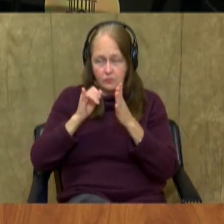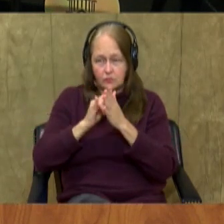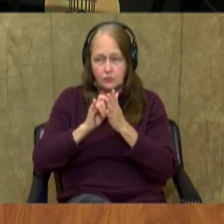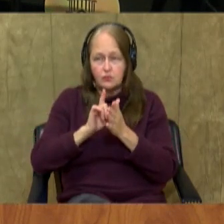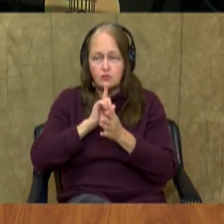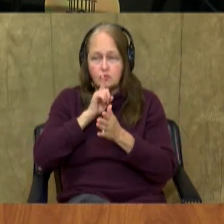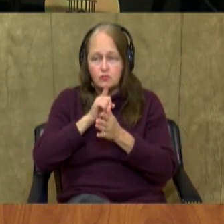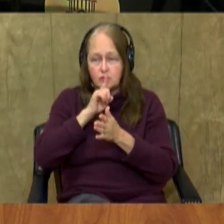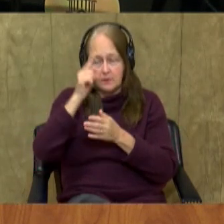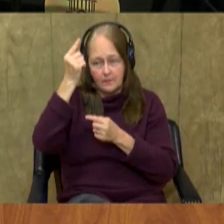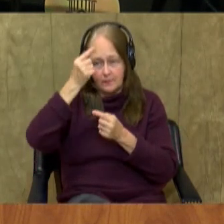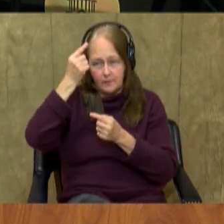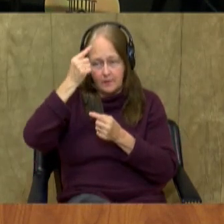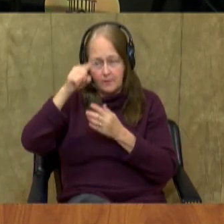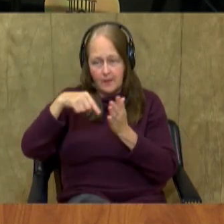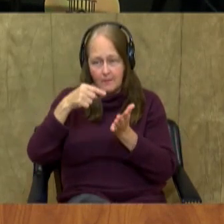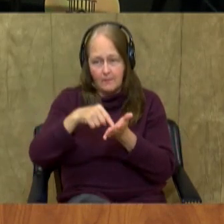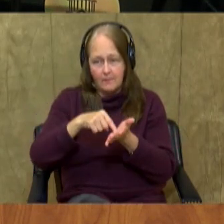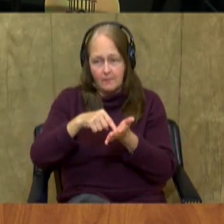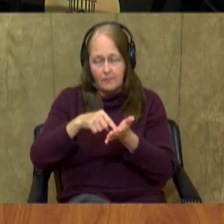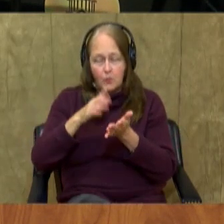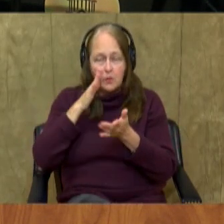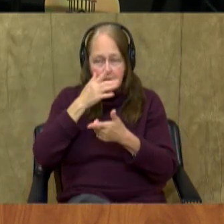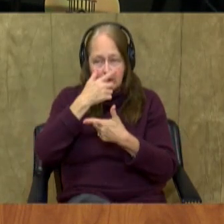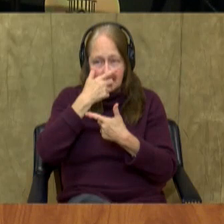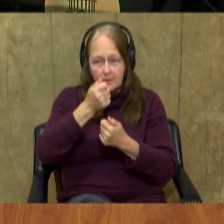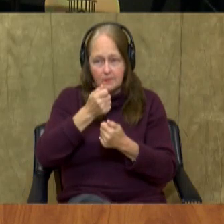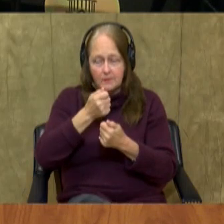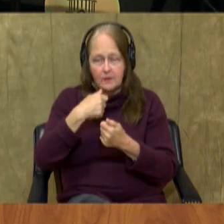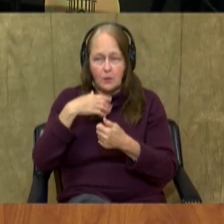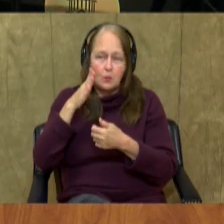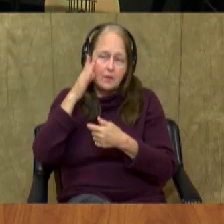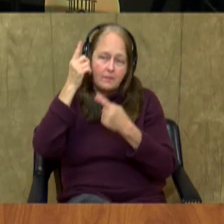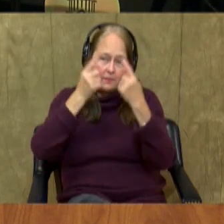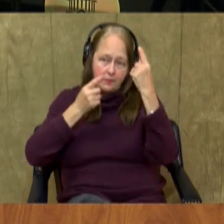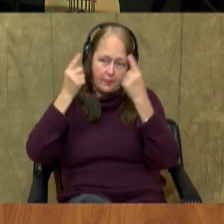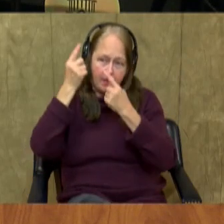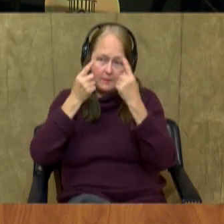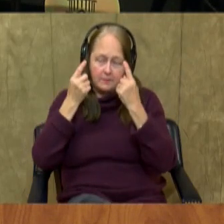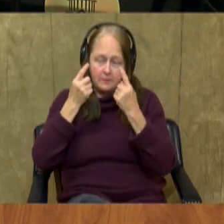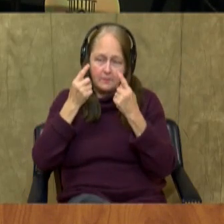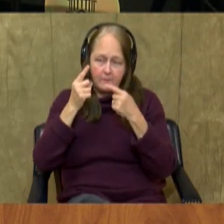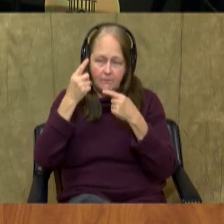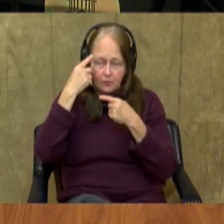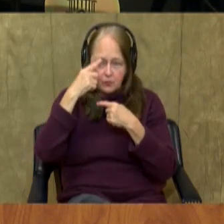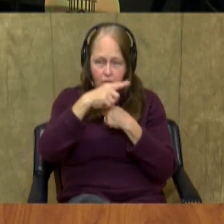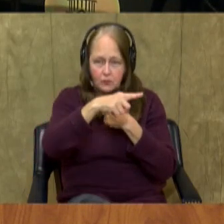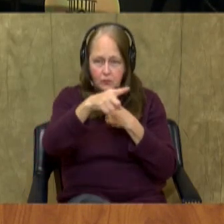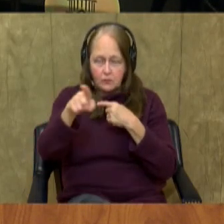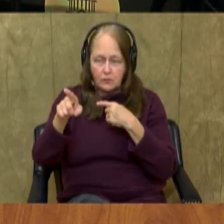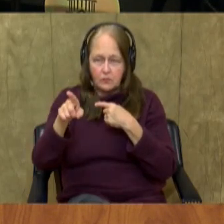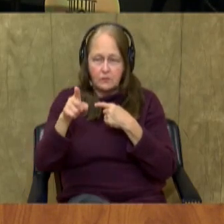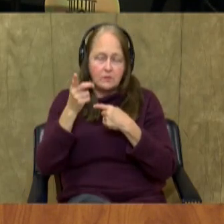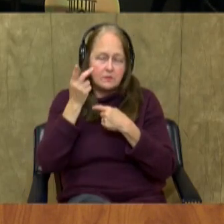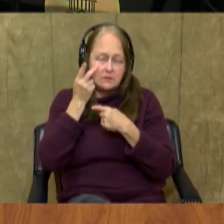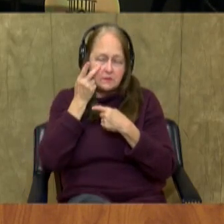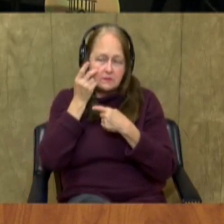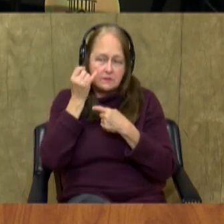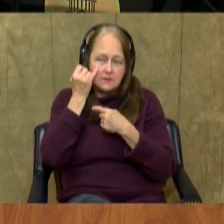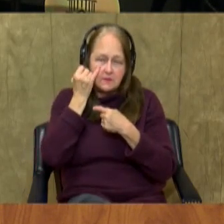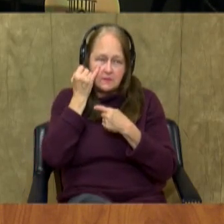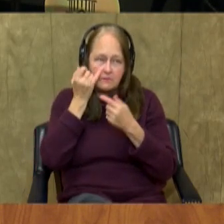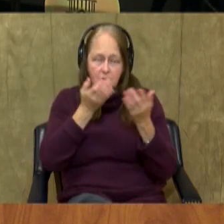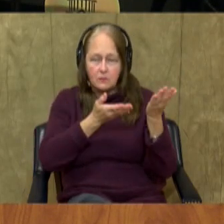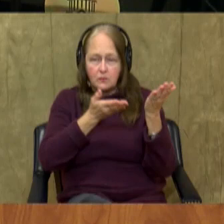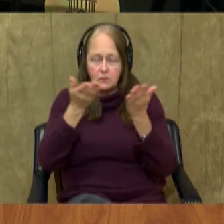really think about this. But I know it would interest you, so I will consider it. Now, let's see if she brought it on home.